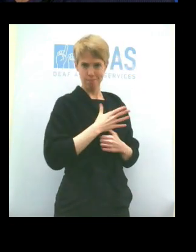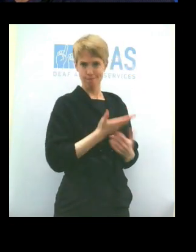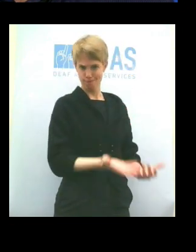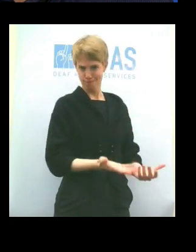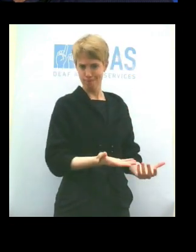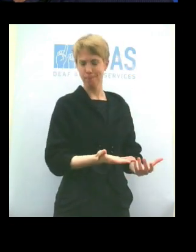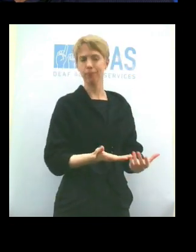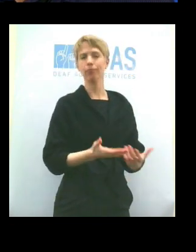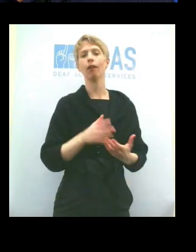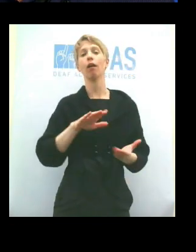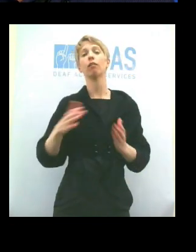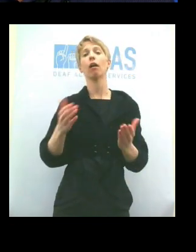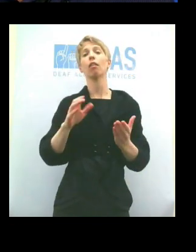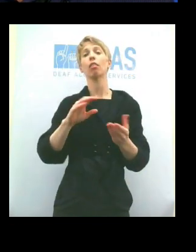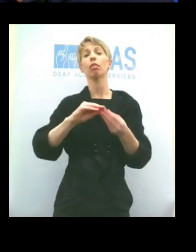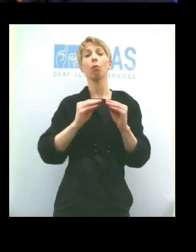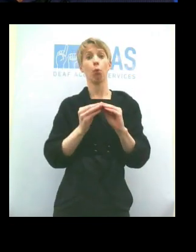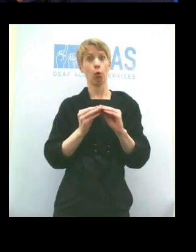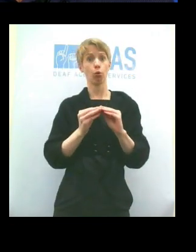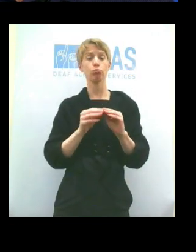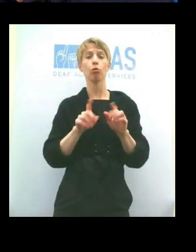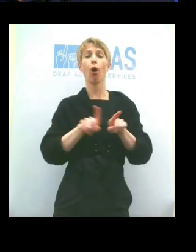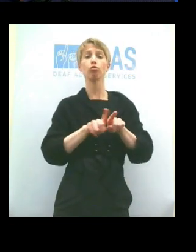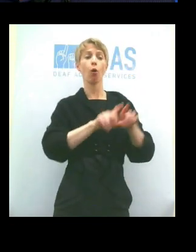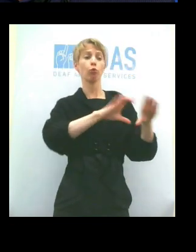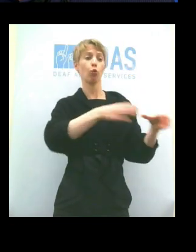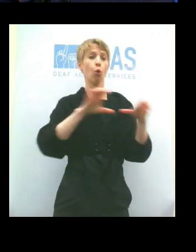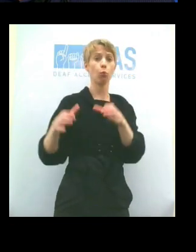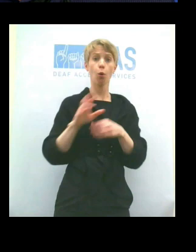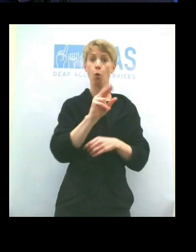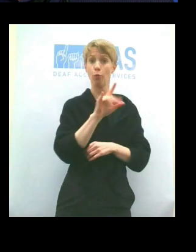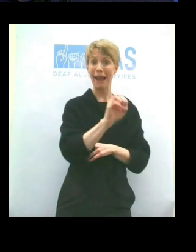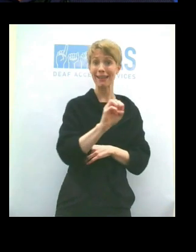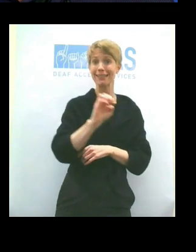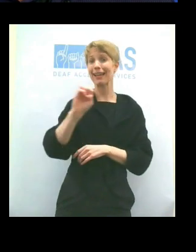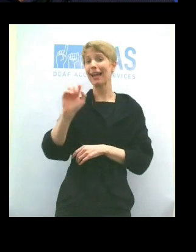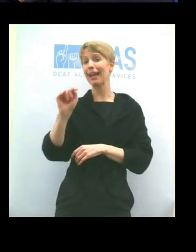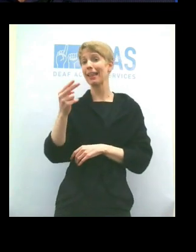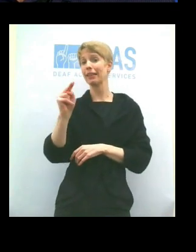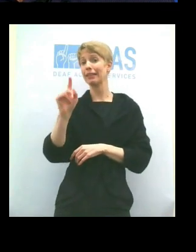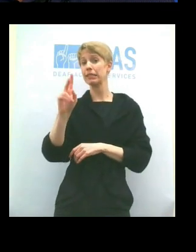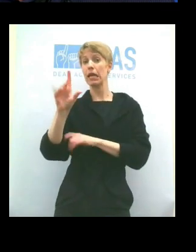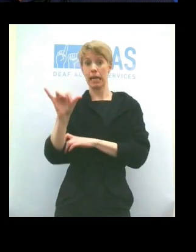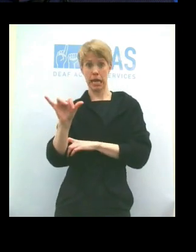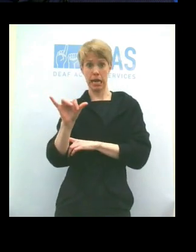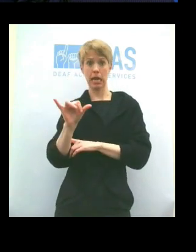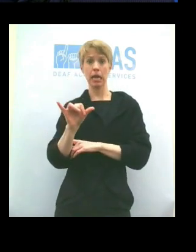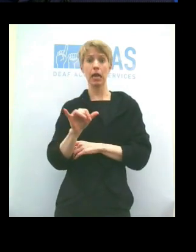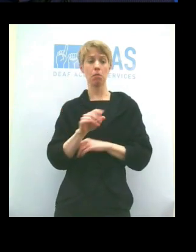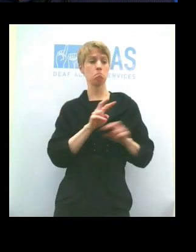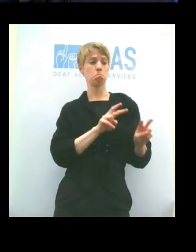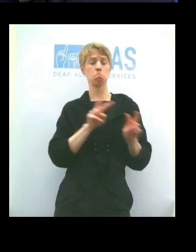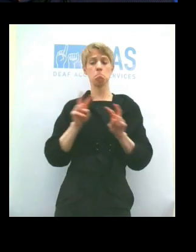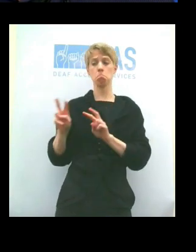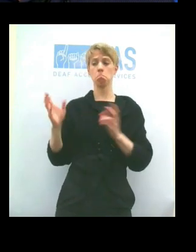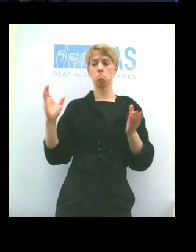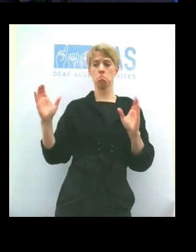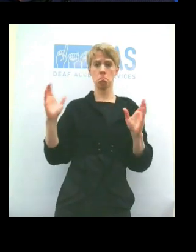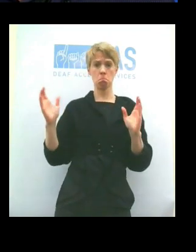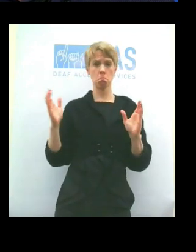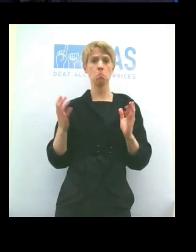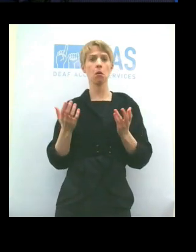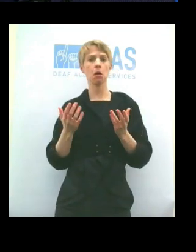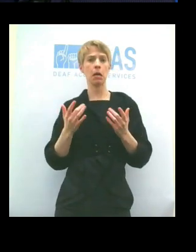mortality data broken down by race and ethnicity. This has stayed pretty static recently. We haven't seen many